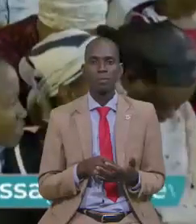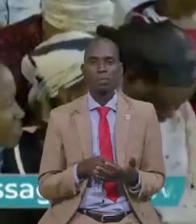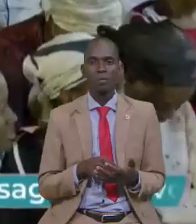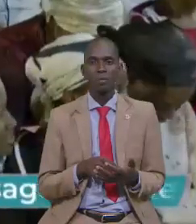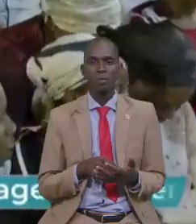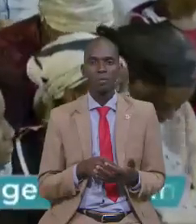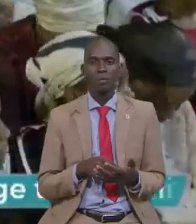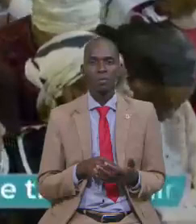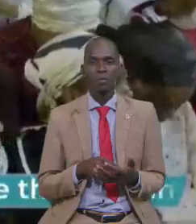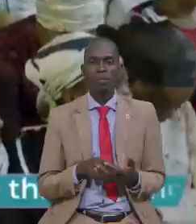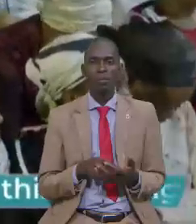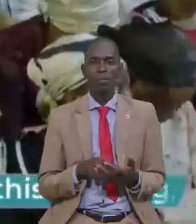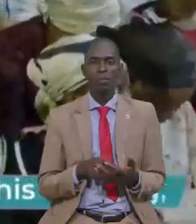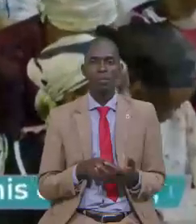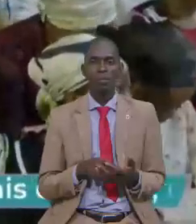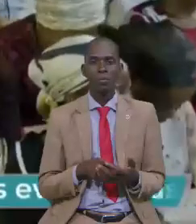If you have finished.